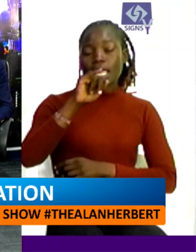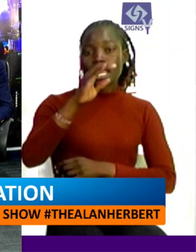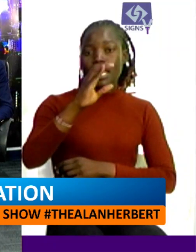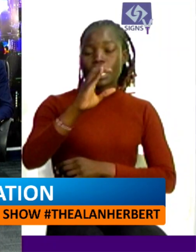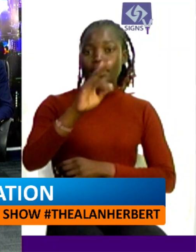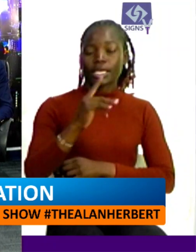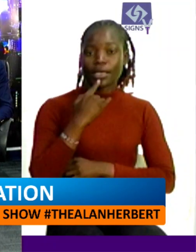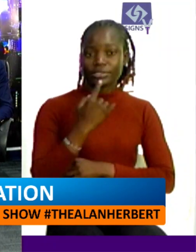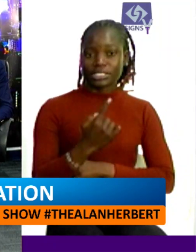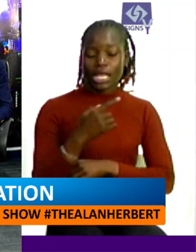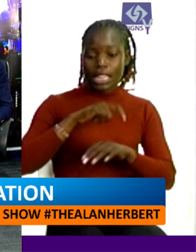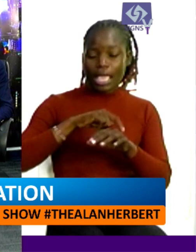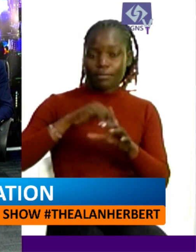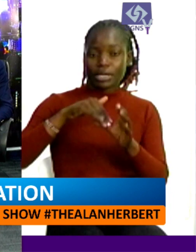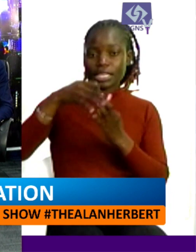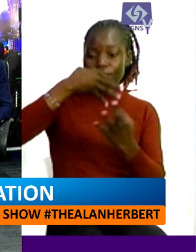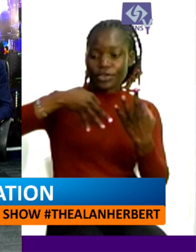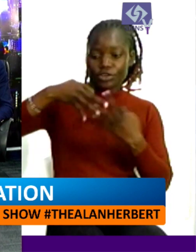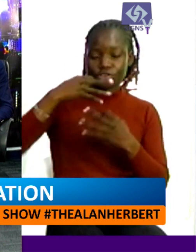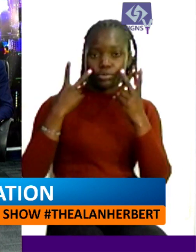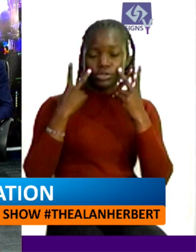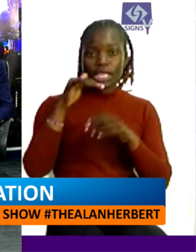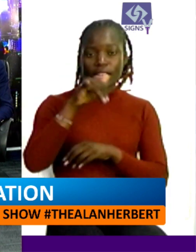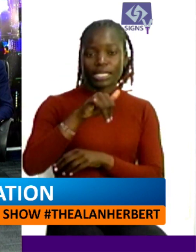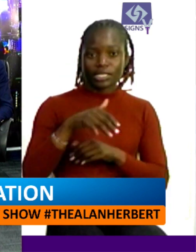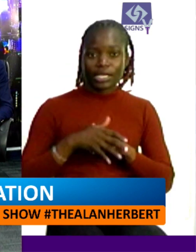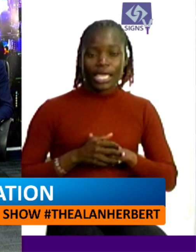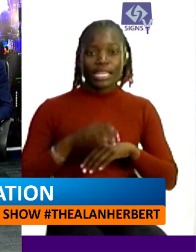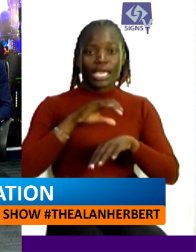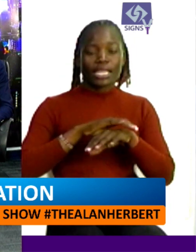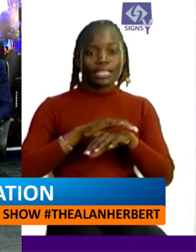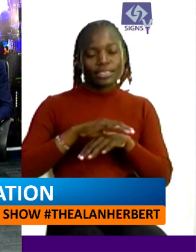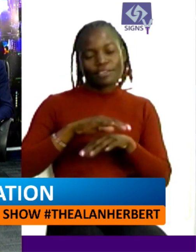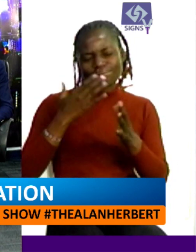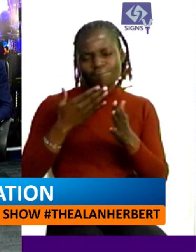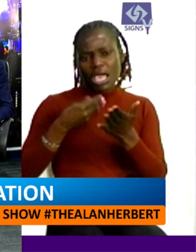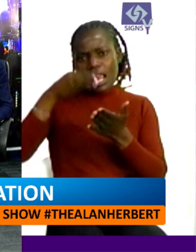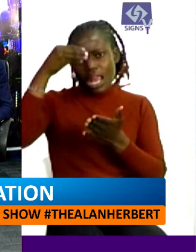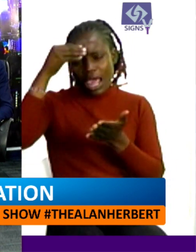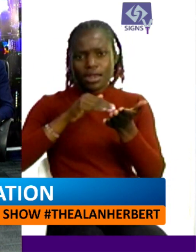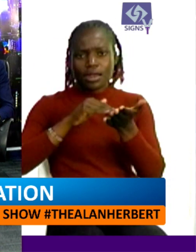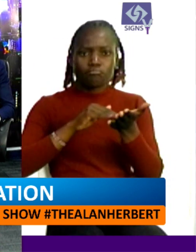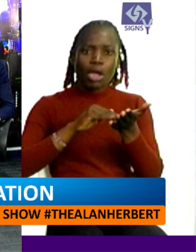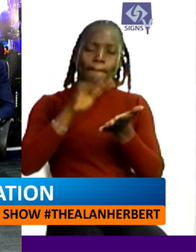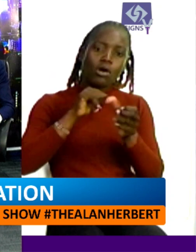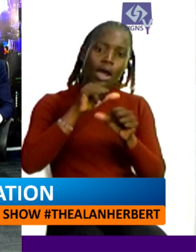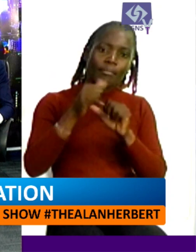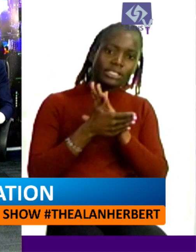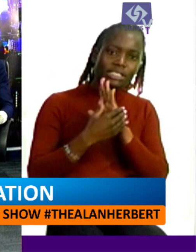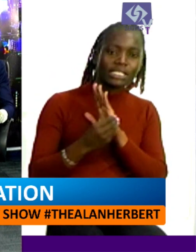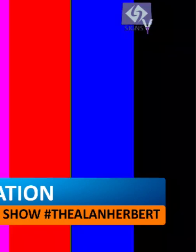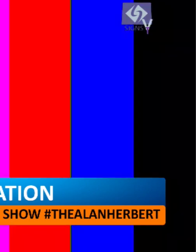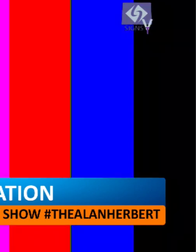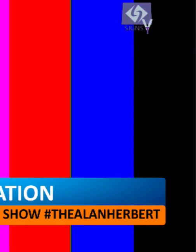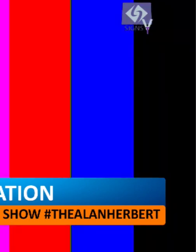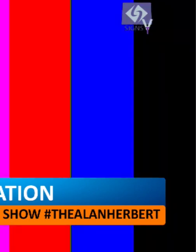once they are in the fellowship, you'll find that they get more sharpened, their skills is more enhanced, and when they come